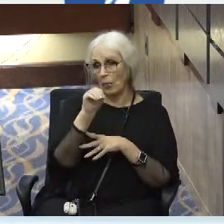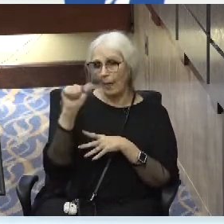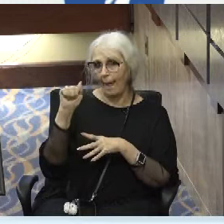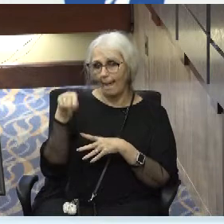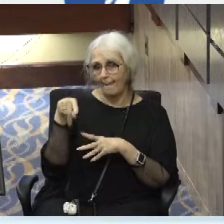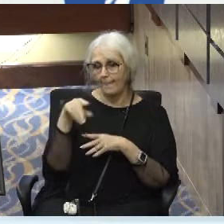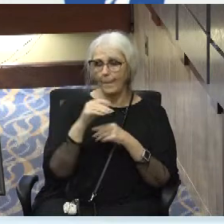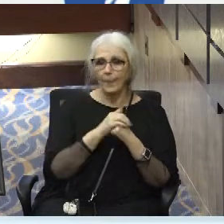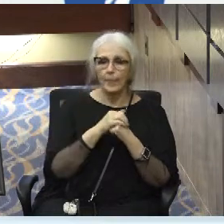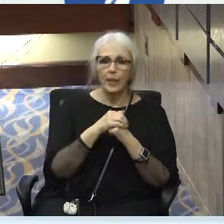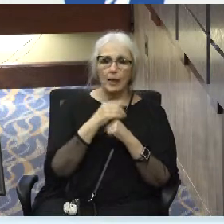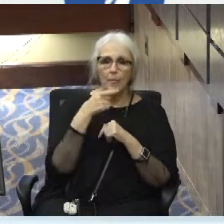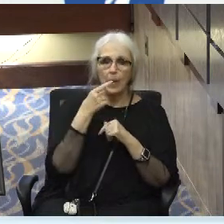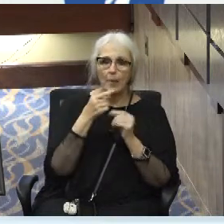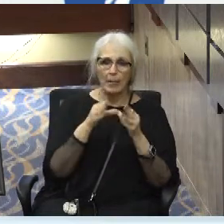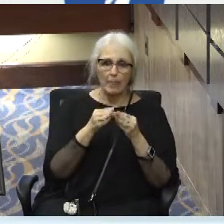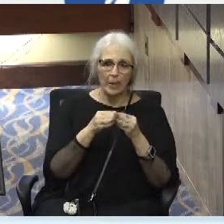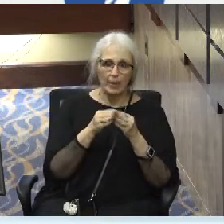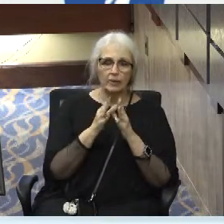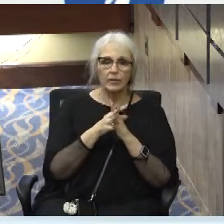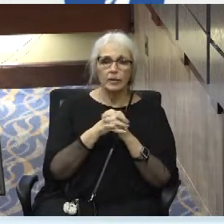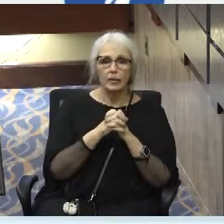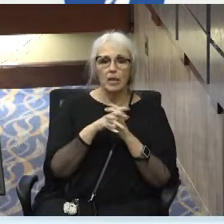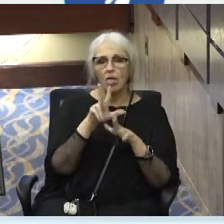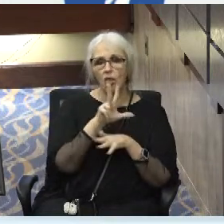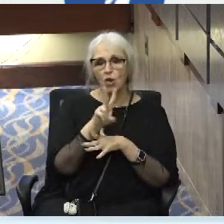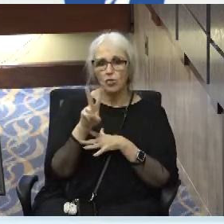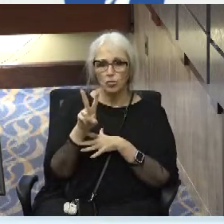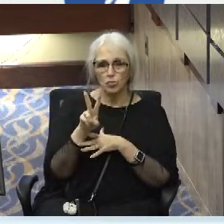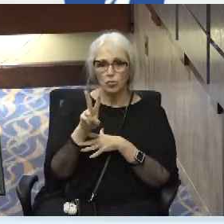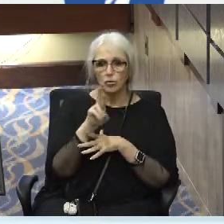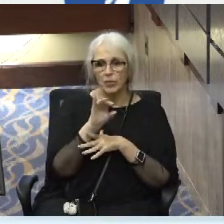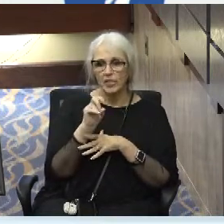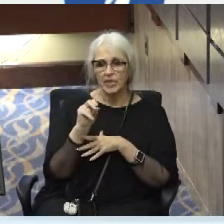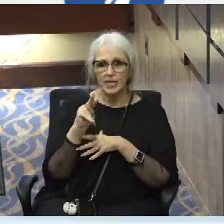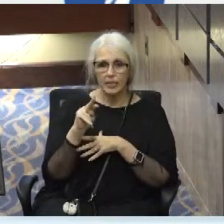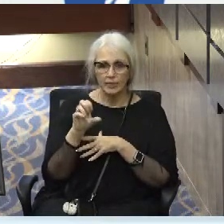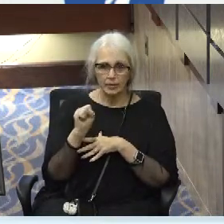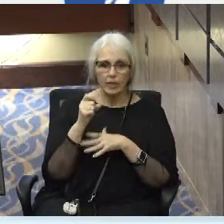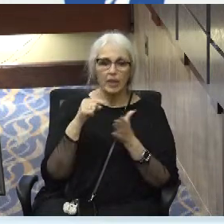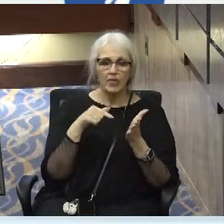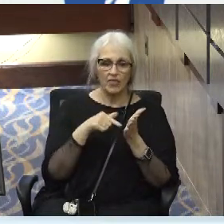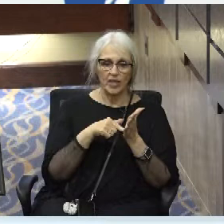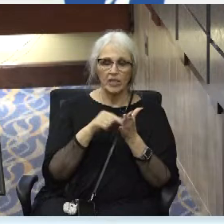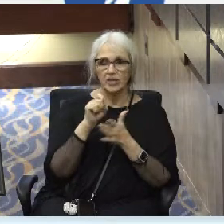direct engagement. A total of 32 residents participated in the survey.